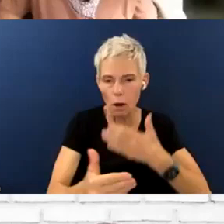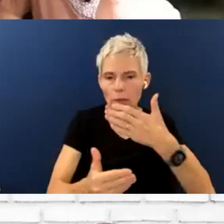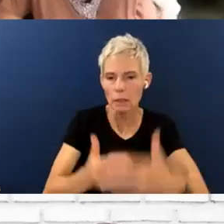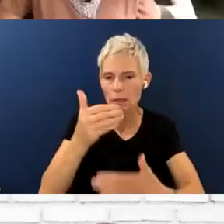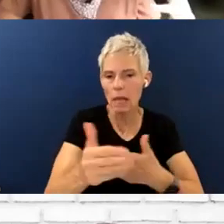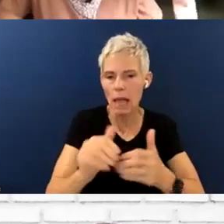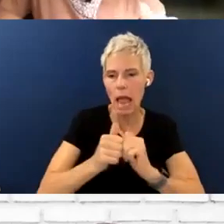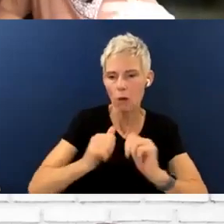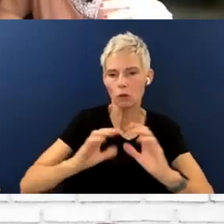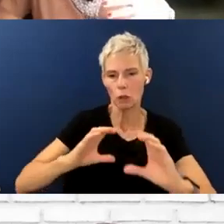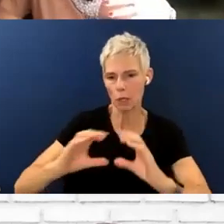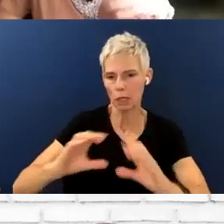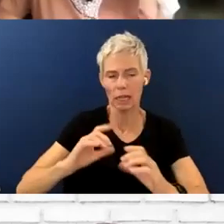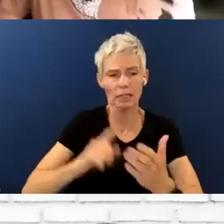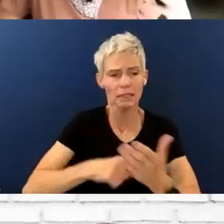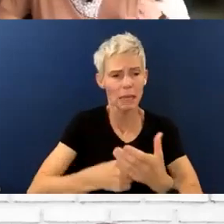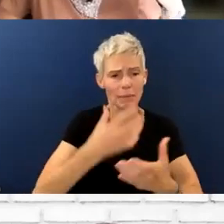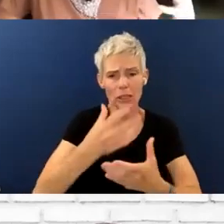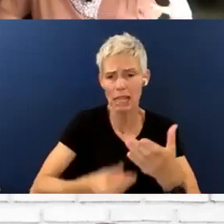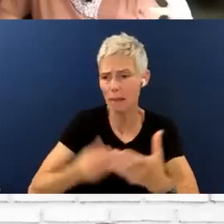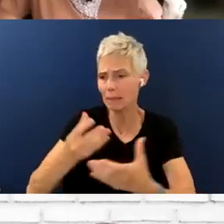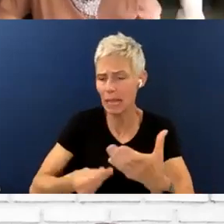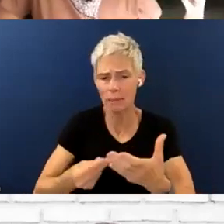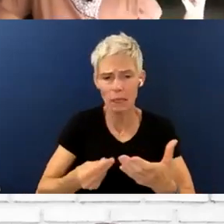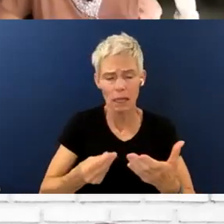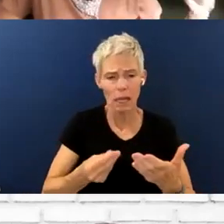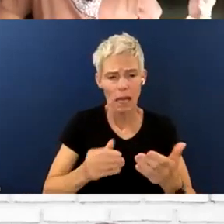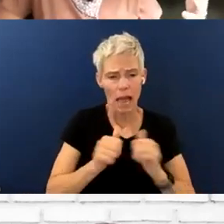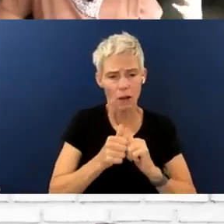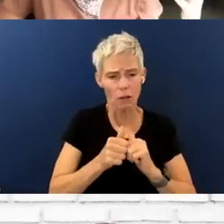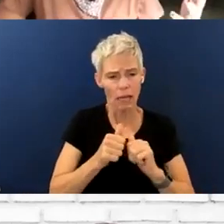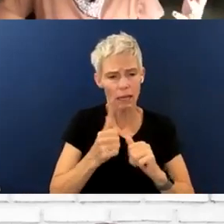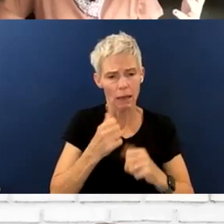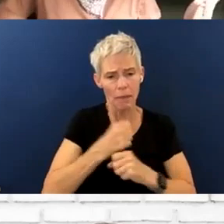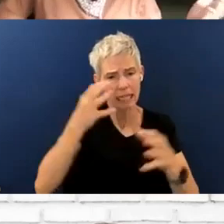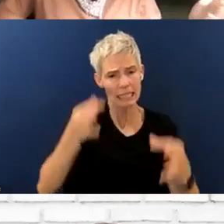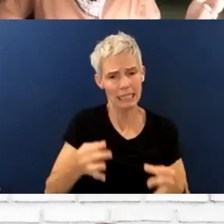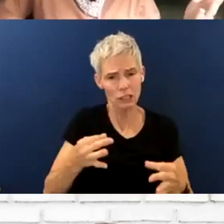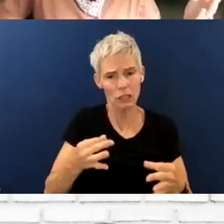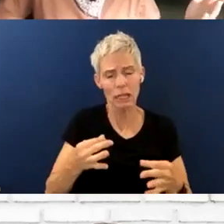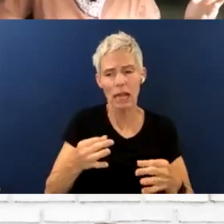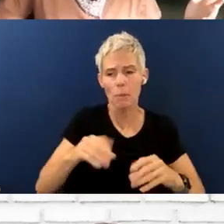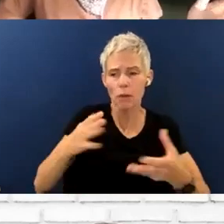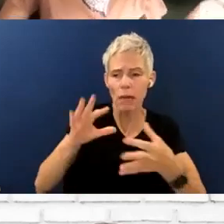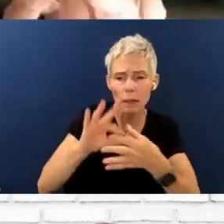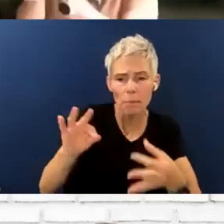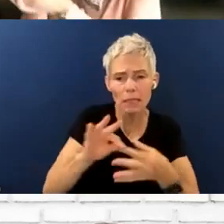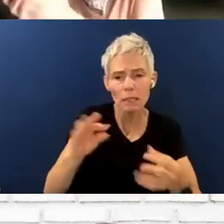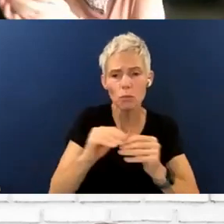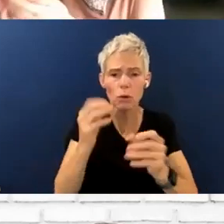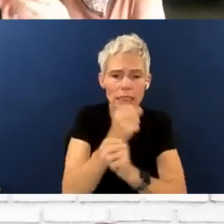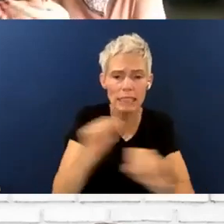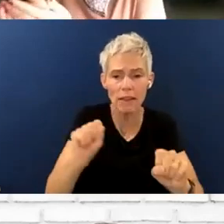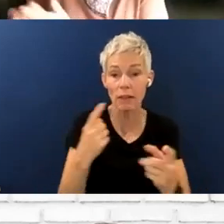communicators to help fill in the gaps and make informed decisions about how to message safely and effectively about 988,